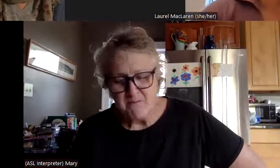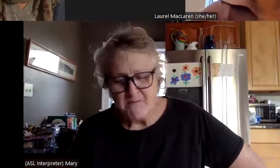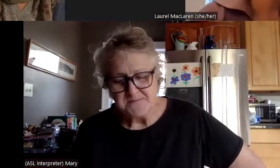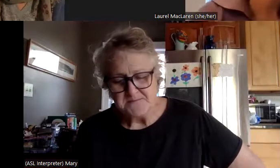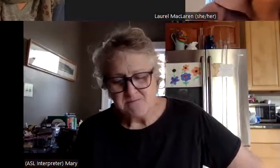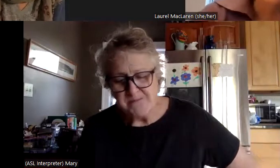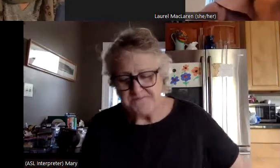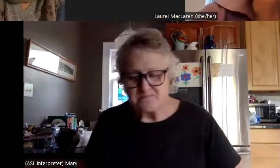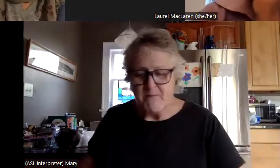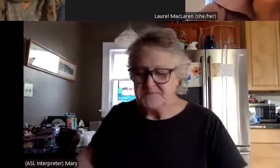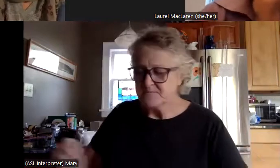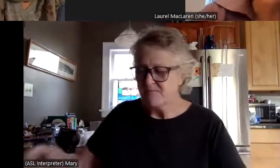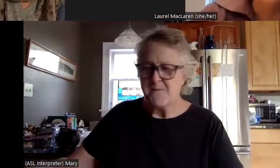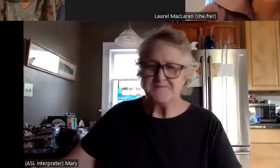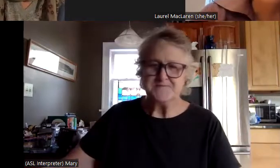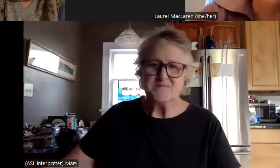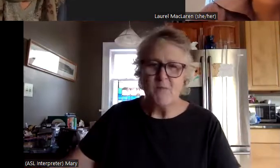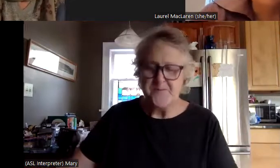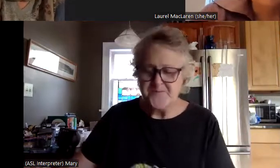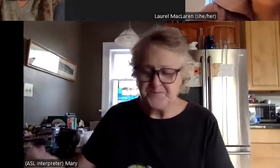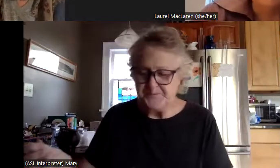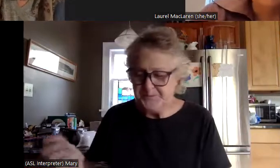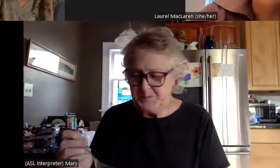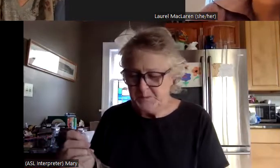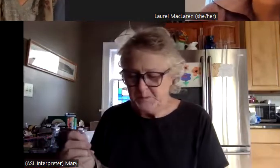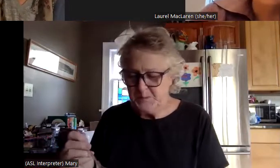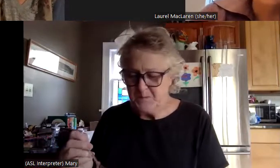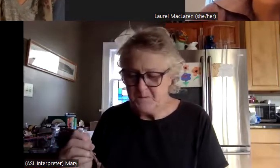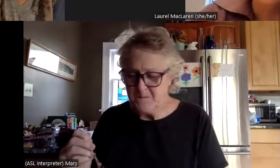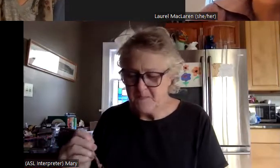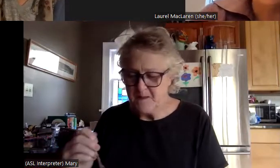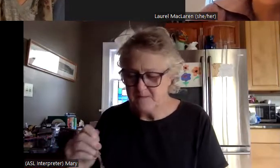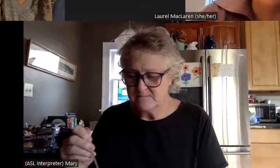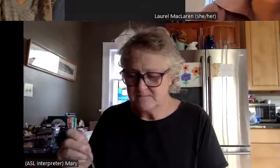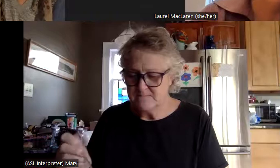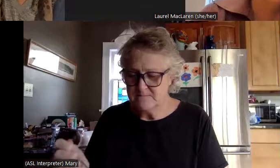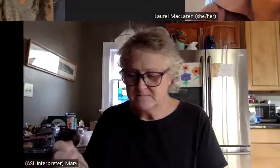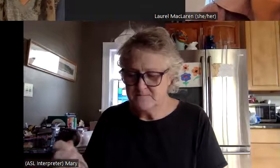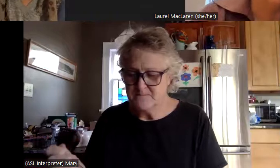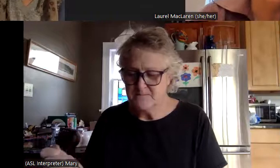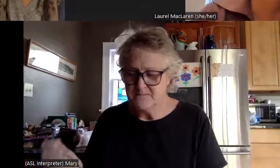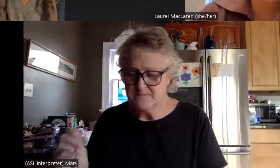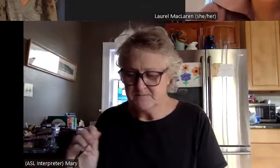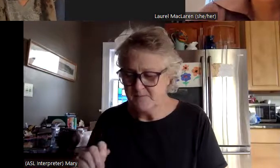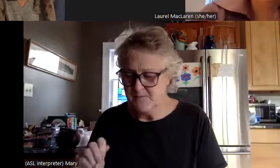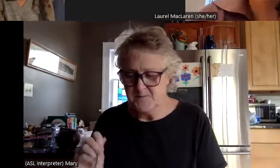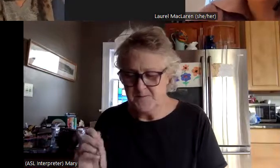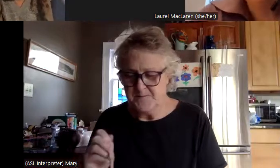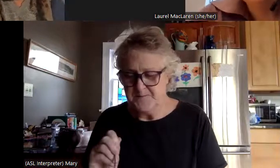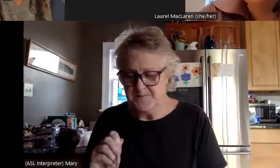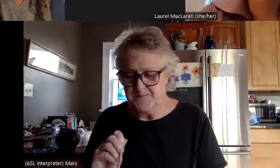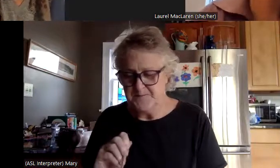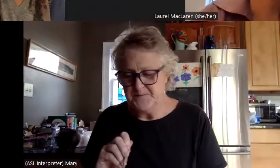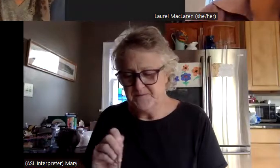I'm not quite the pony fanatic that you are, but I could be part of the I don't know, walking,